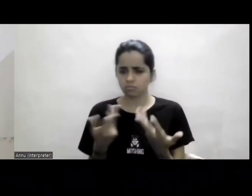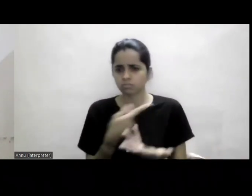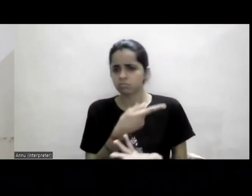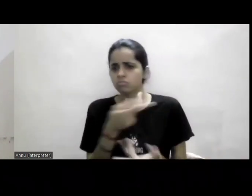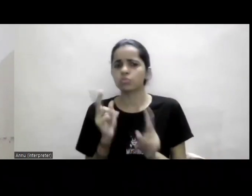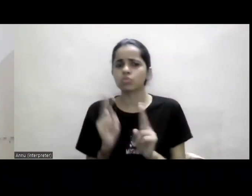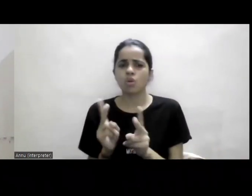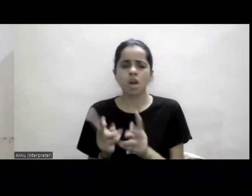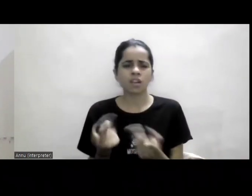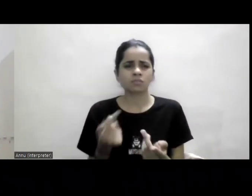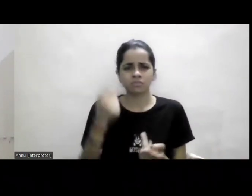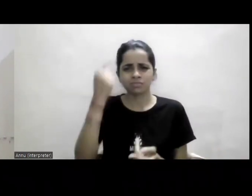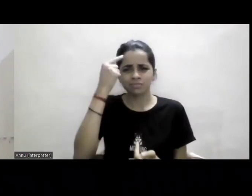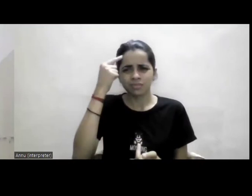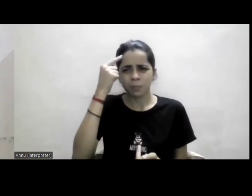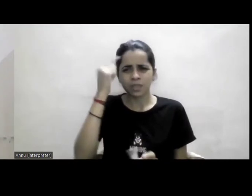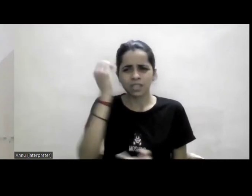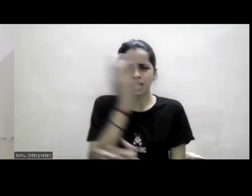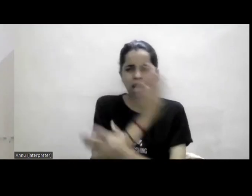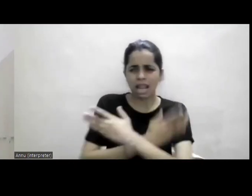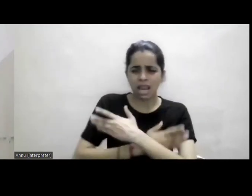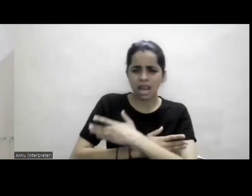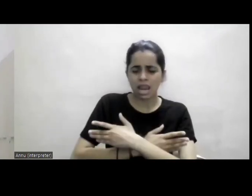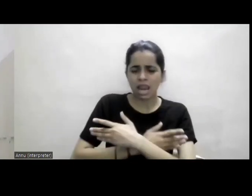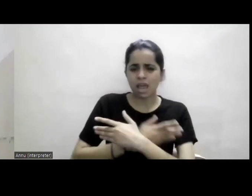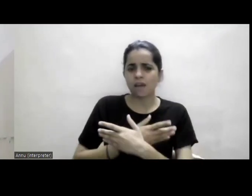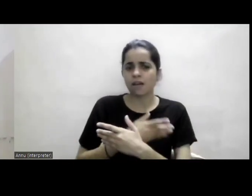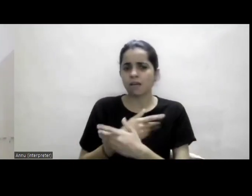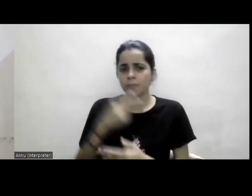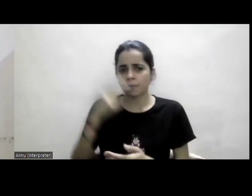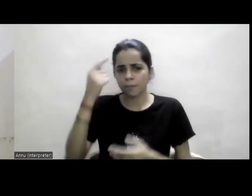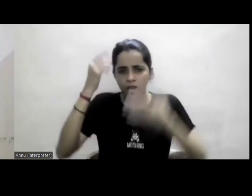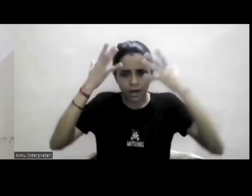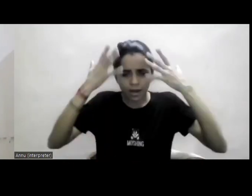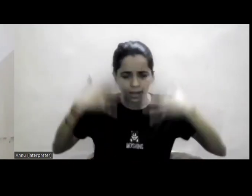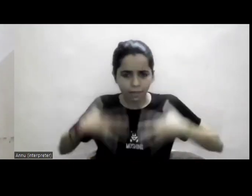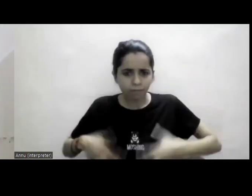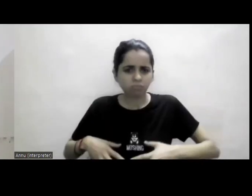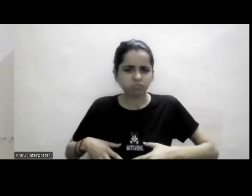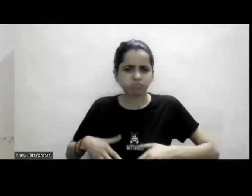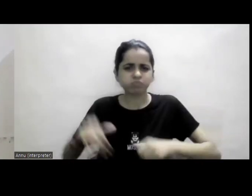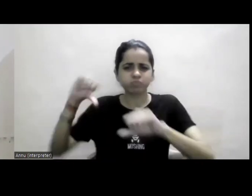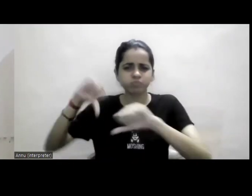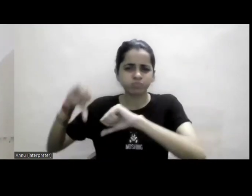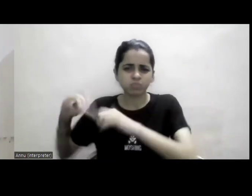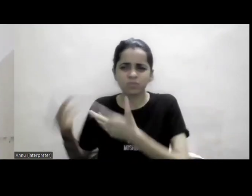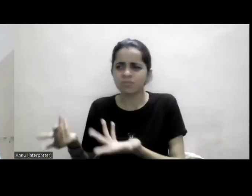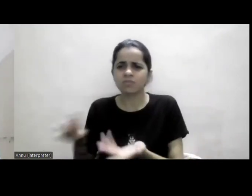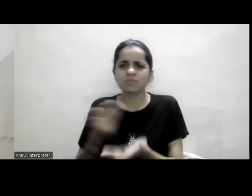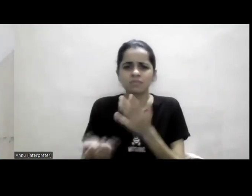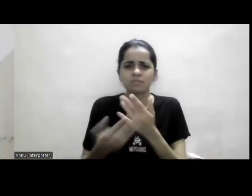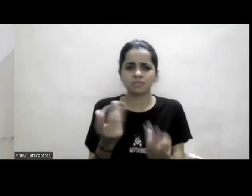certain things like, you know, if maybe we can talk about that. Anyone, any examples here?